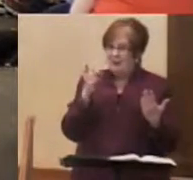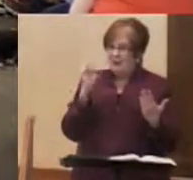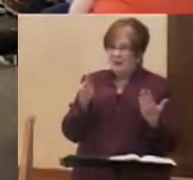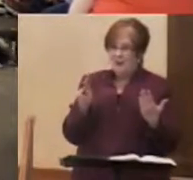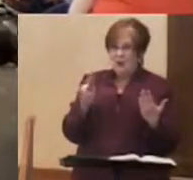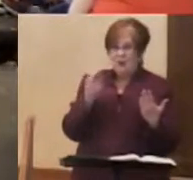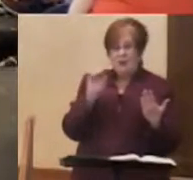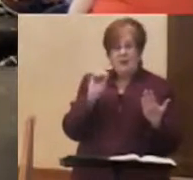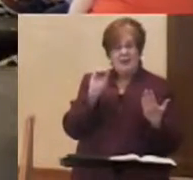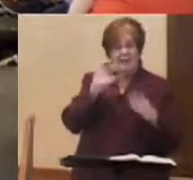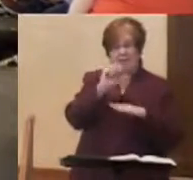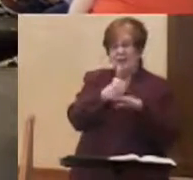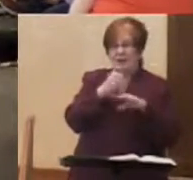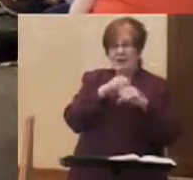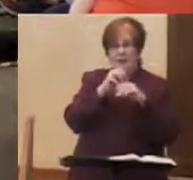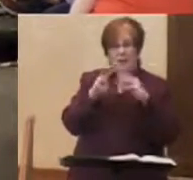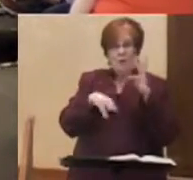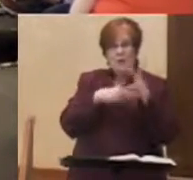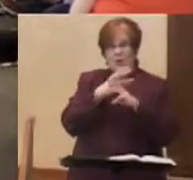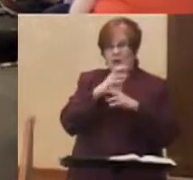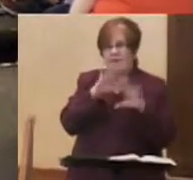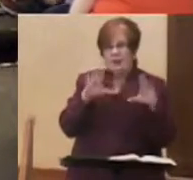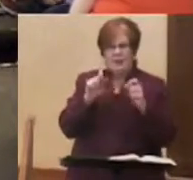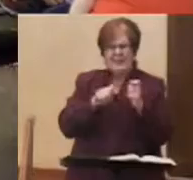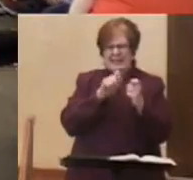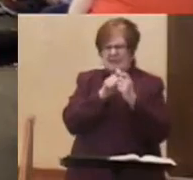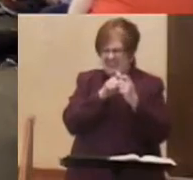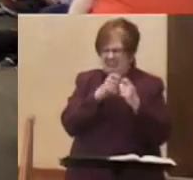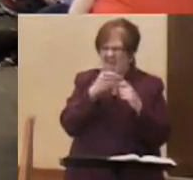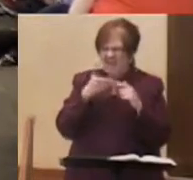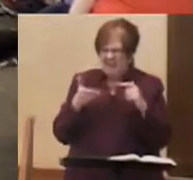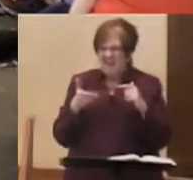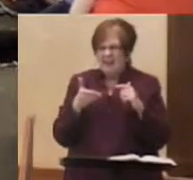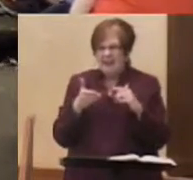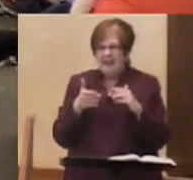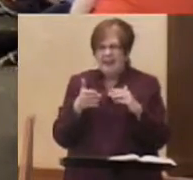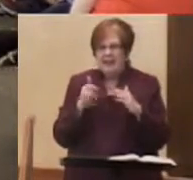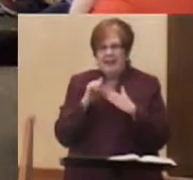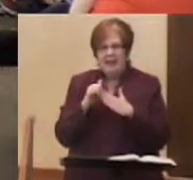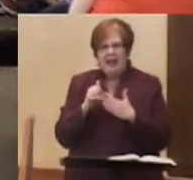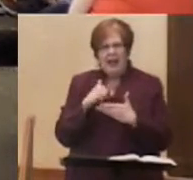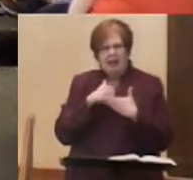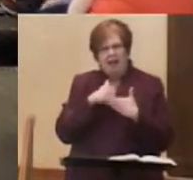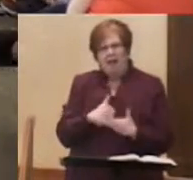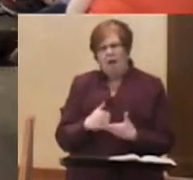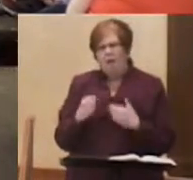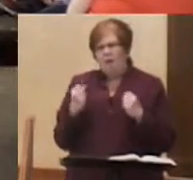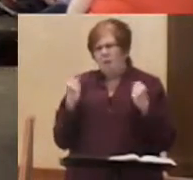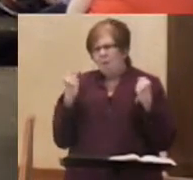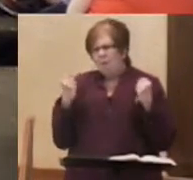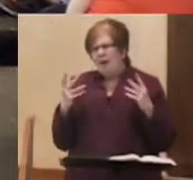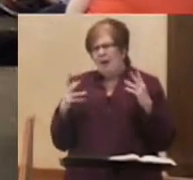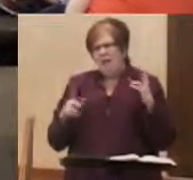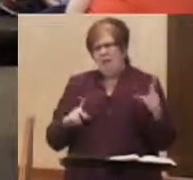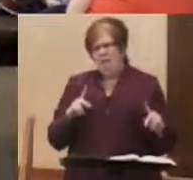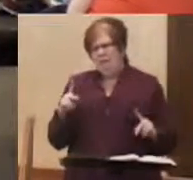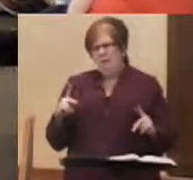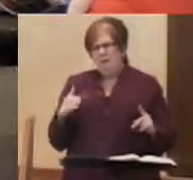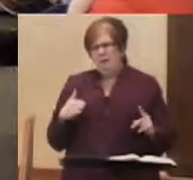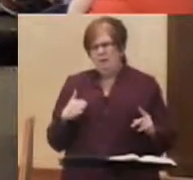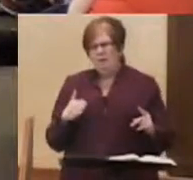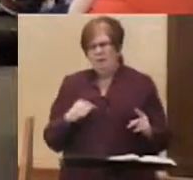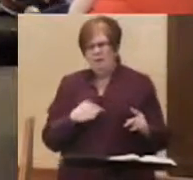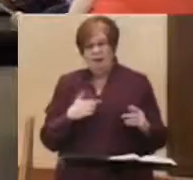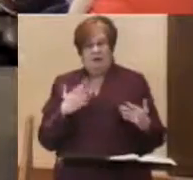in the world to do a very specific thing, which was beneficial to so many people. We don't